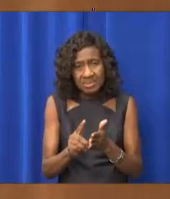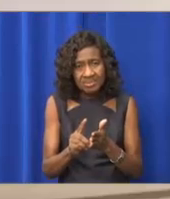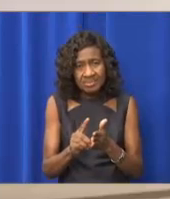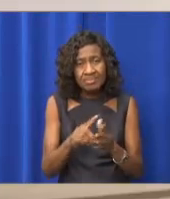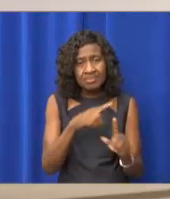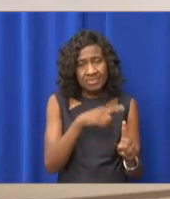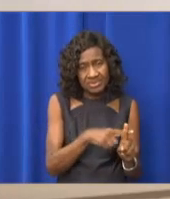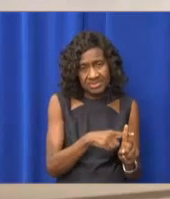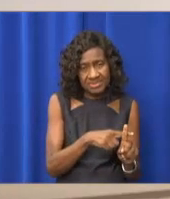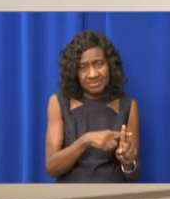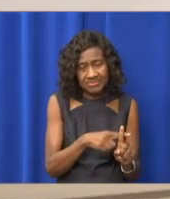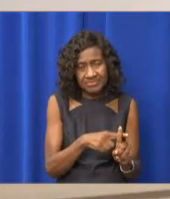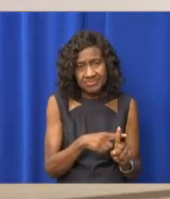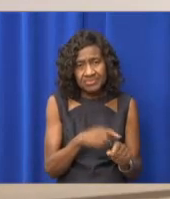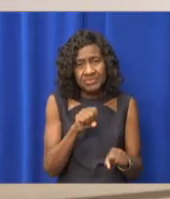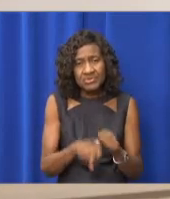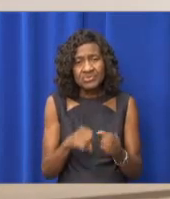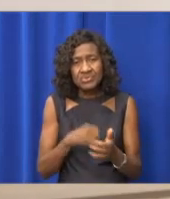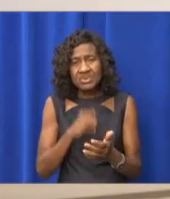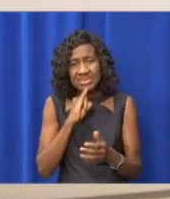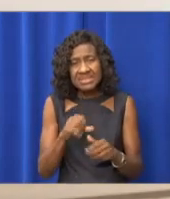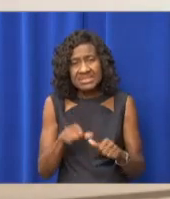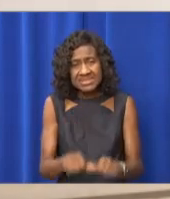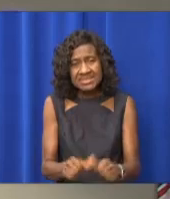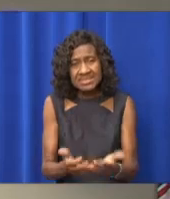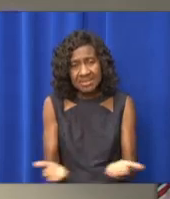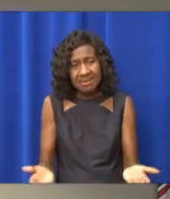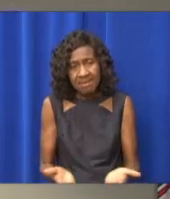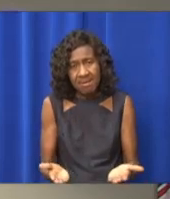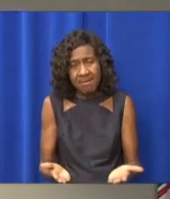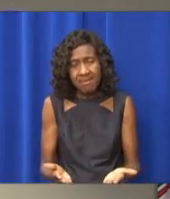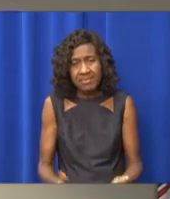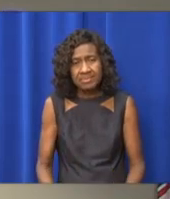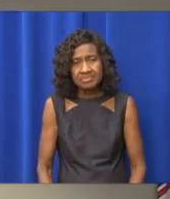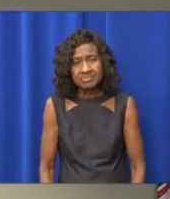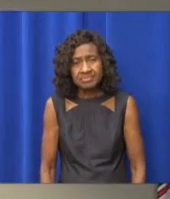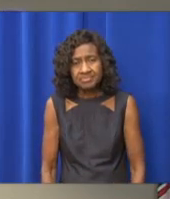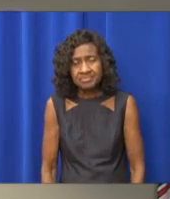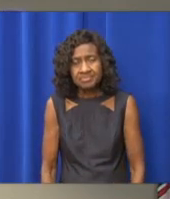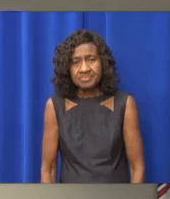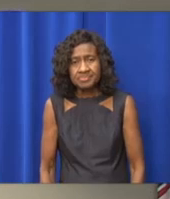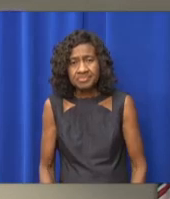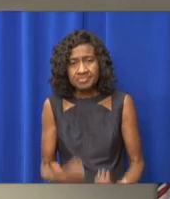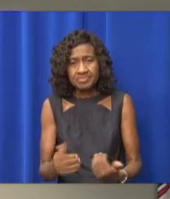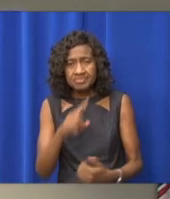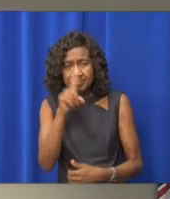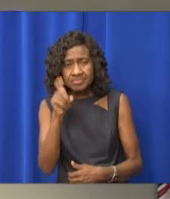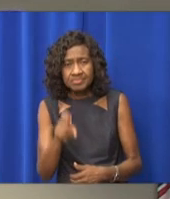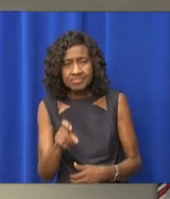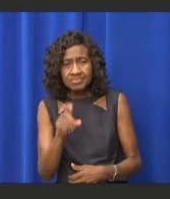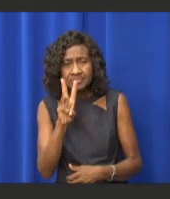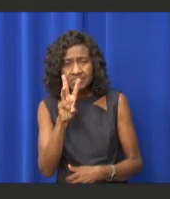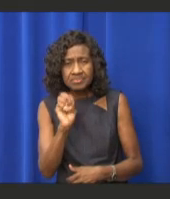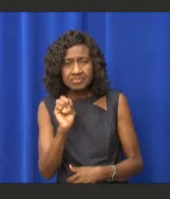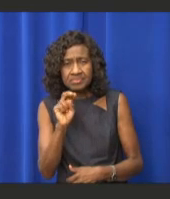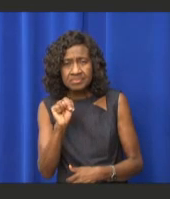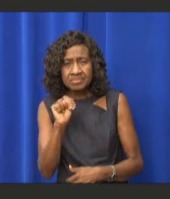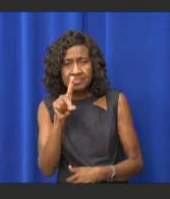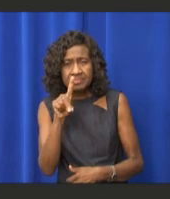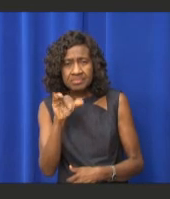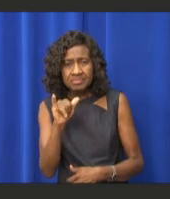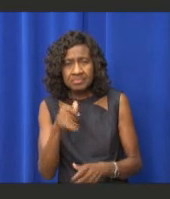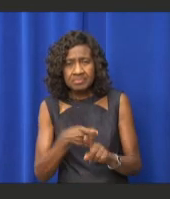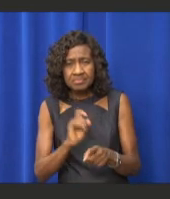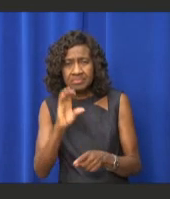Okay, great. Thank you very much, Dr. Lee. Thank you. Okay, thank you, Reshma. We go now to Wendy from CNS. Thank you, Donna. Appreciate